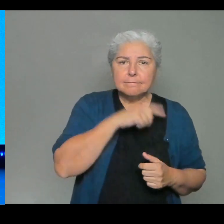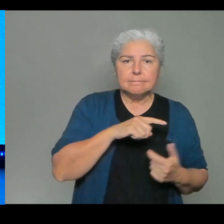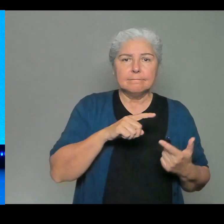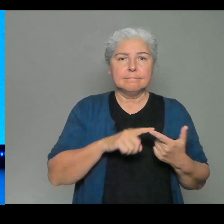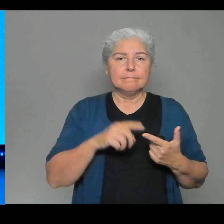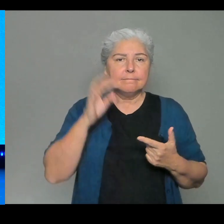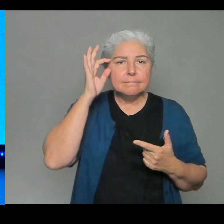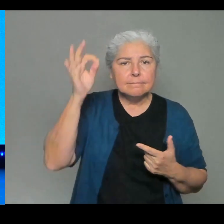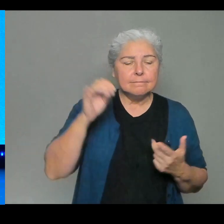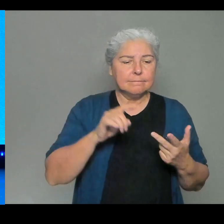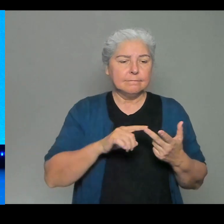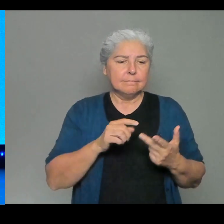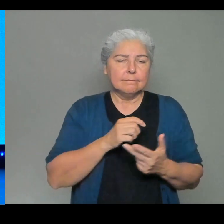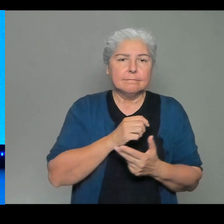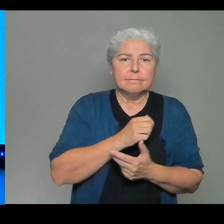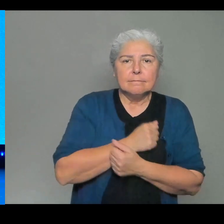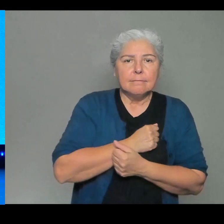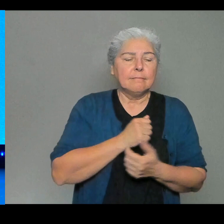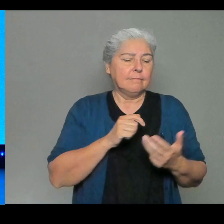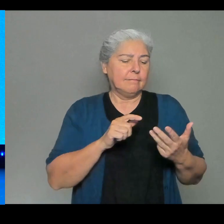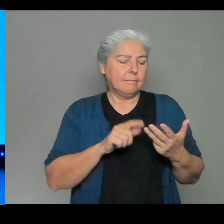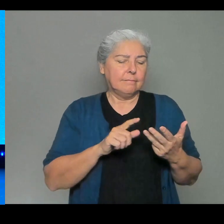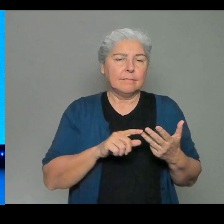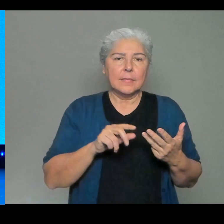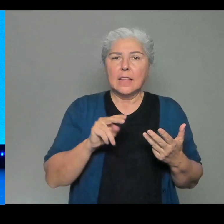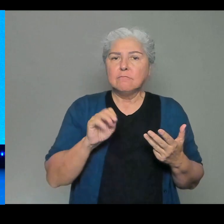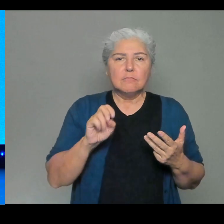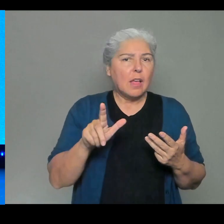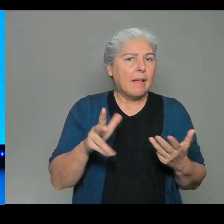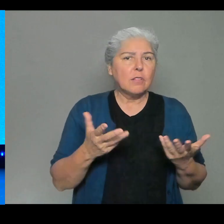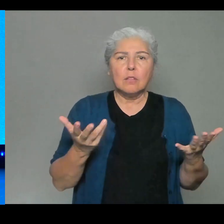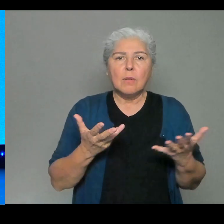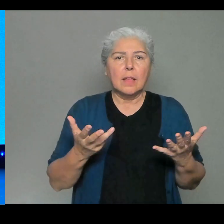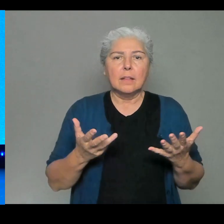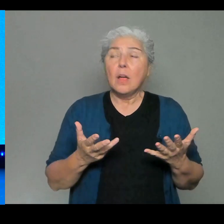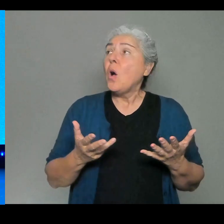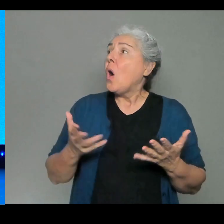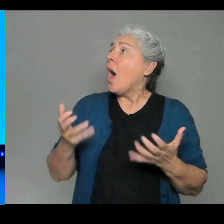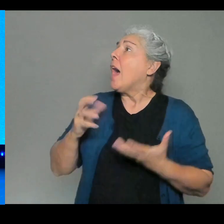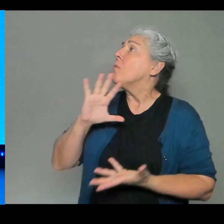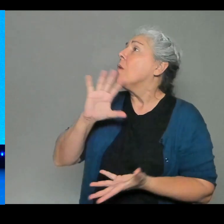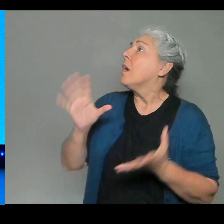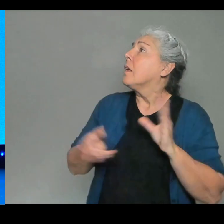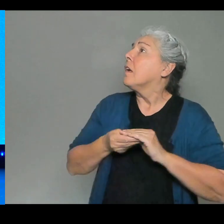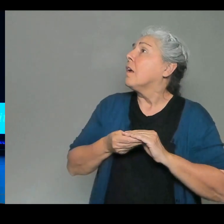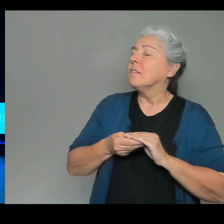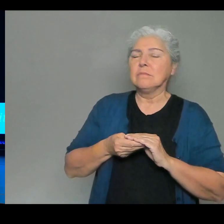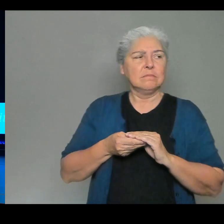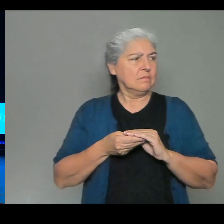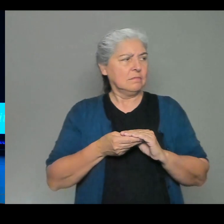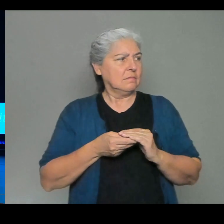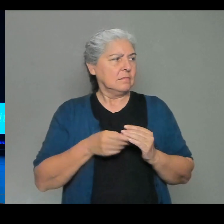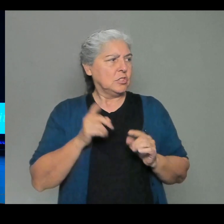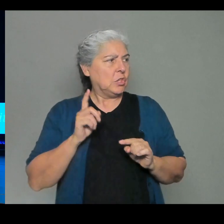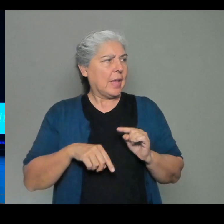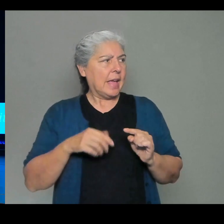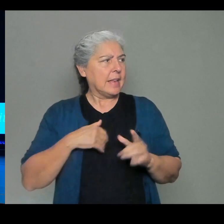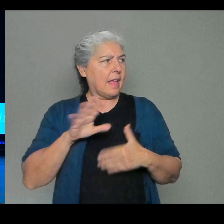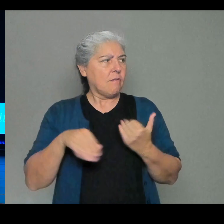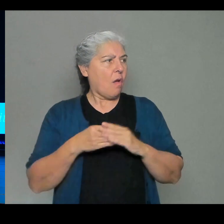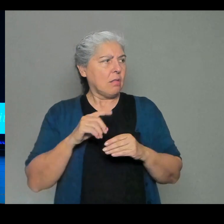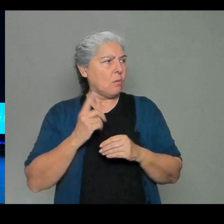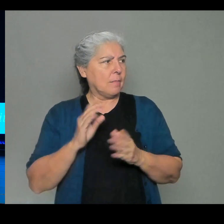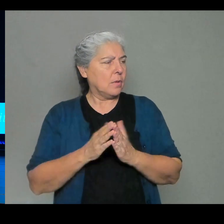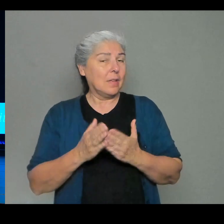you want a love story, you want a novel, and you say, I want them all. You say, no, you have to just get one. There is no book that has it all. Oh, snap, baby, you don't